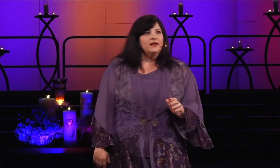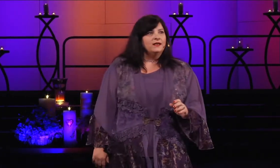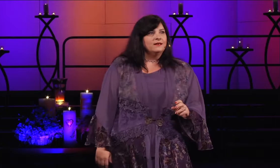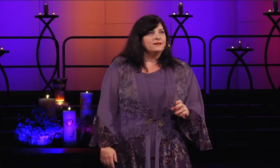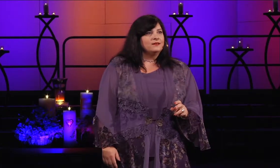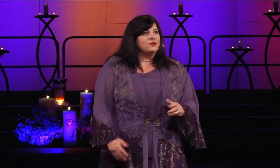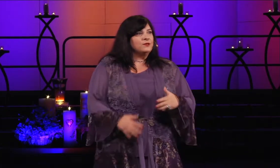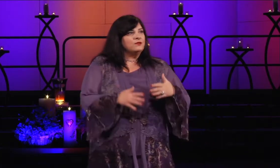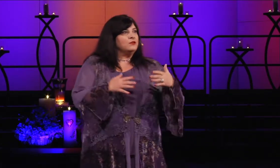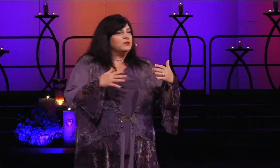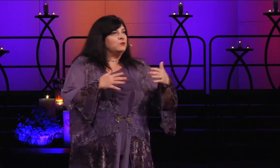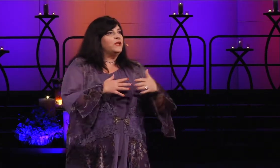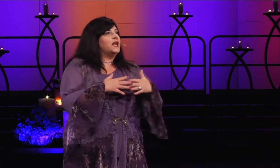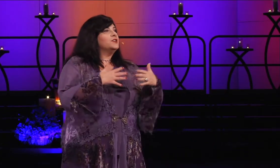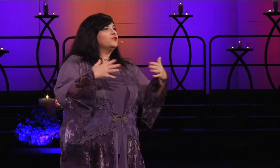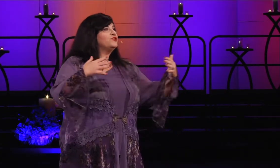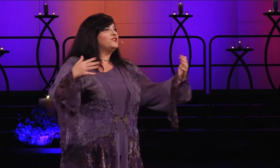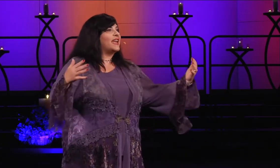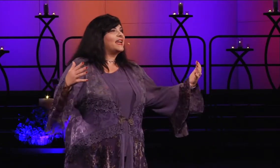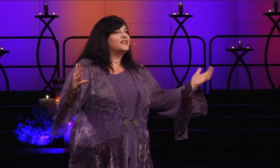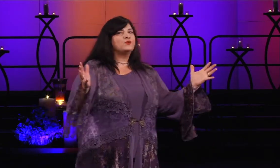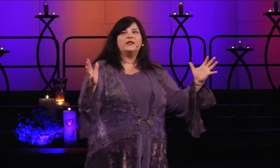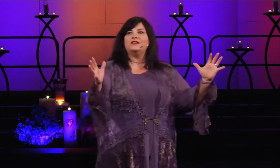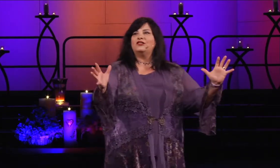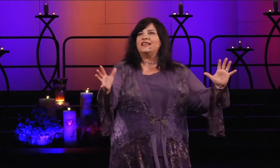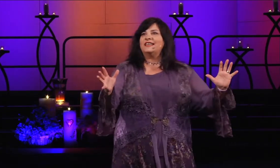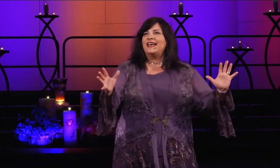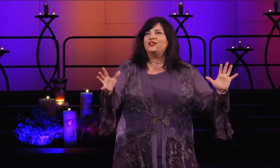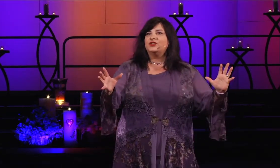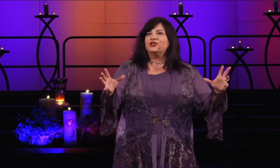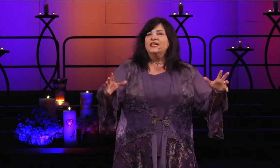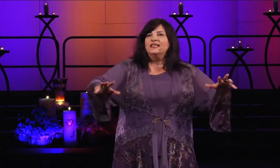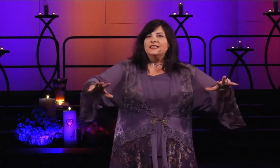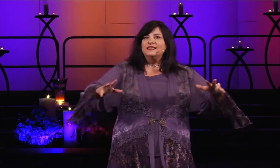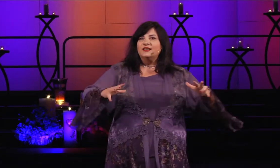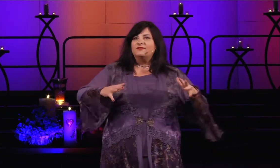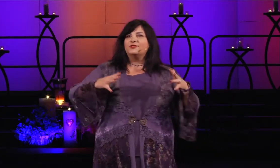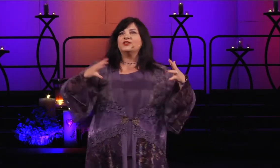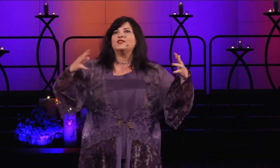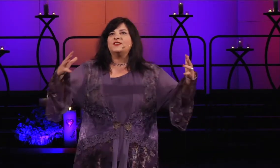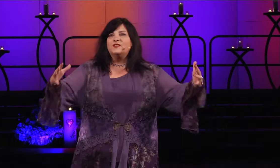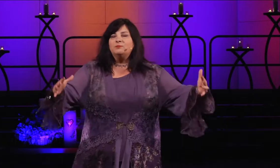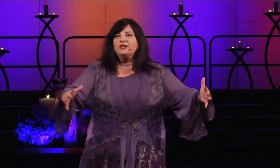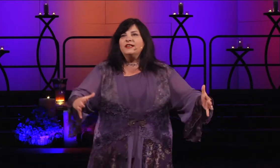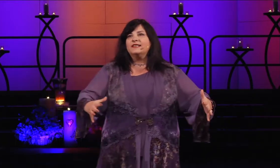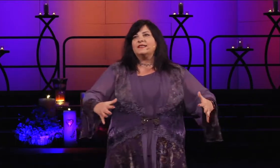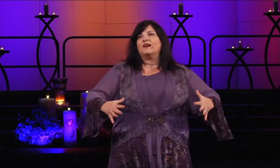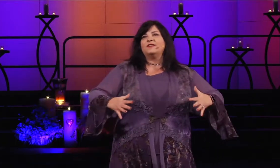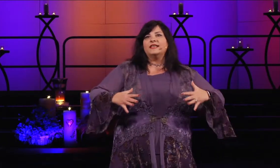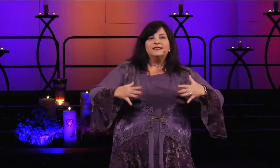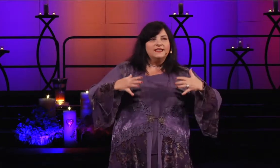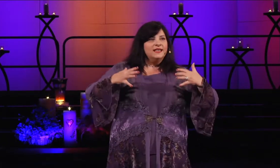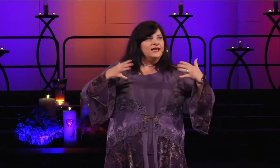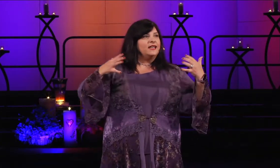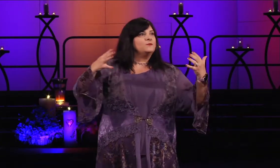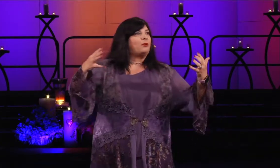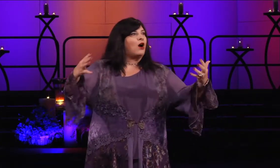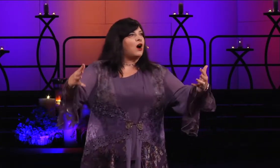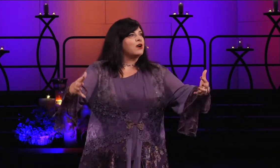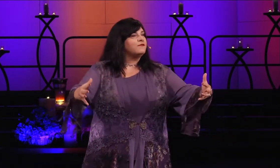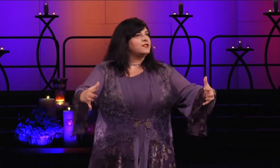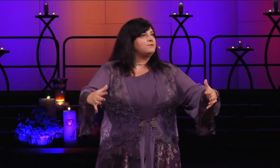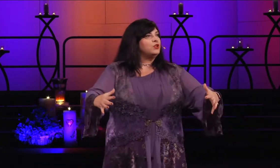hippos? We understand as we look at nature that the diverse experience of it